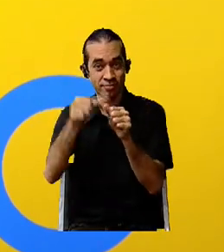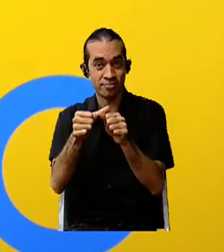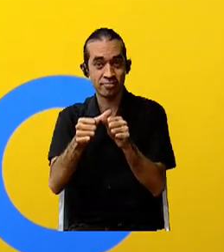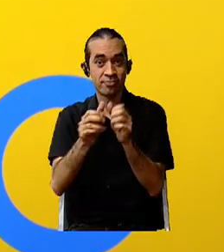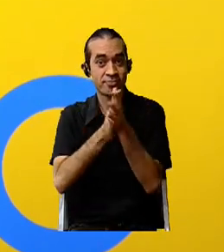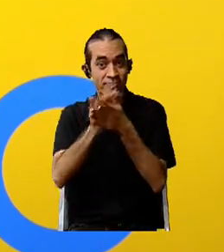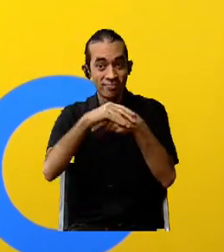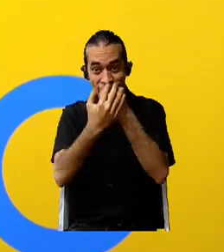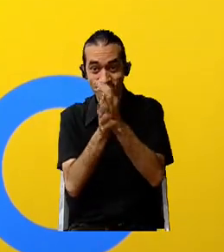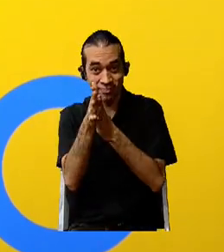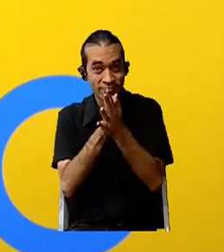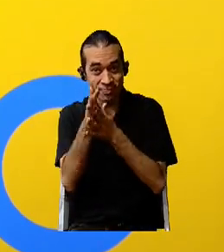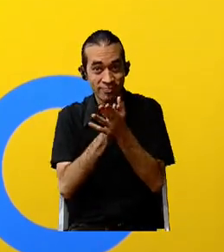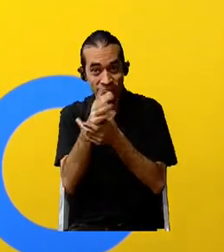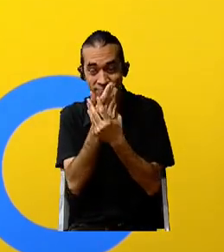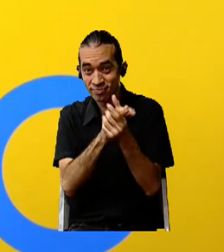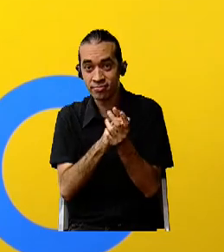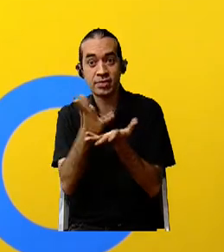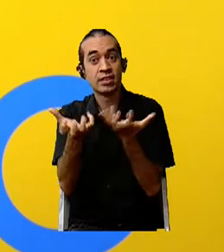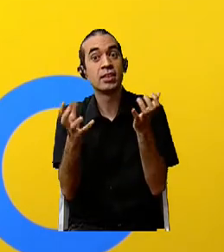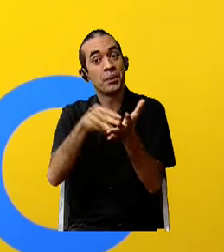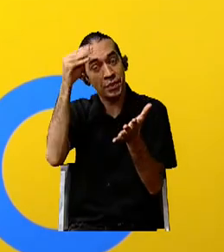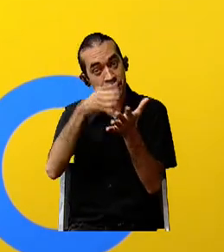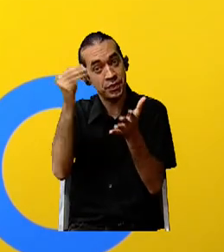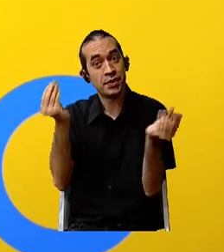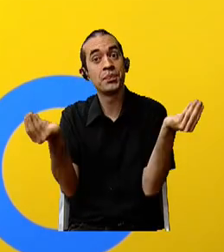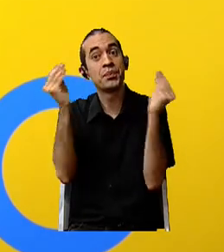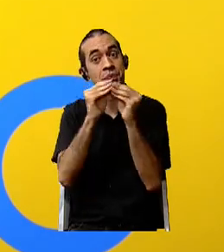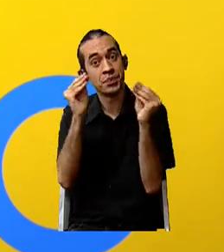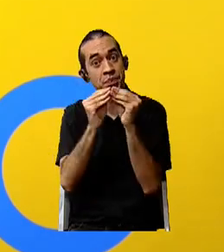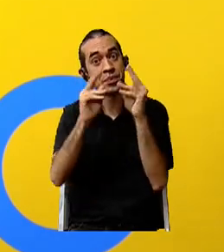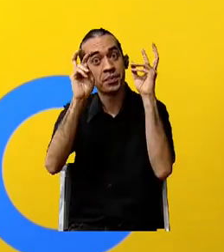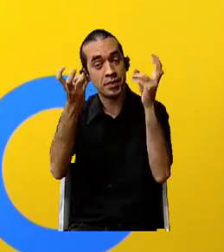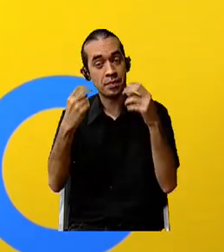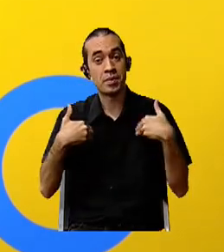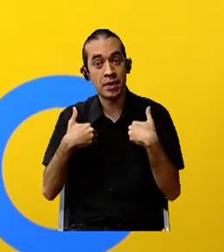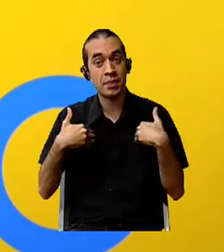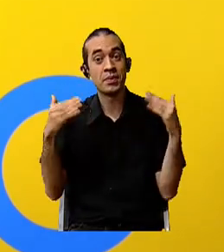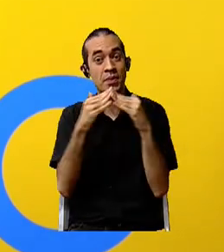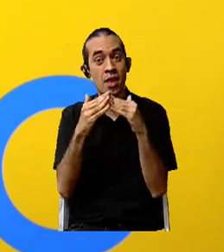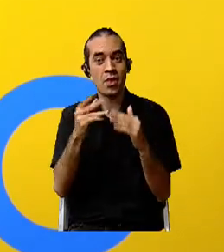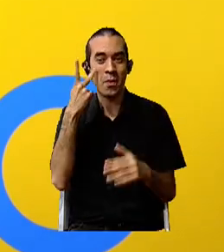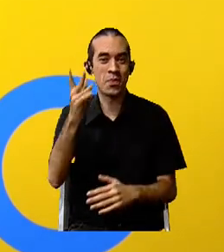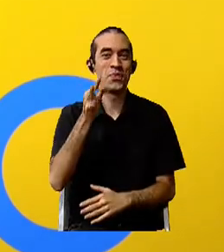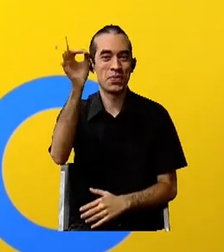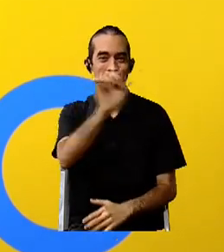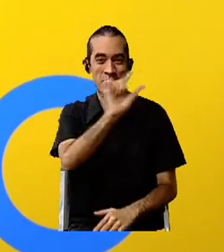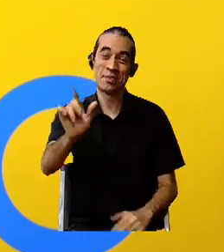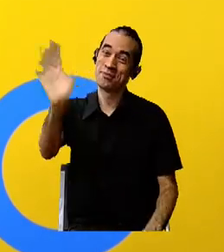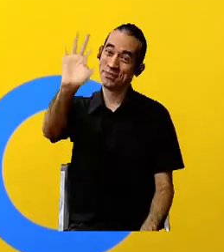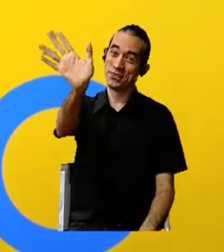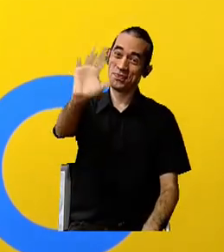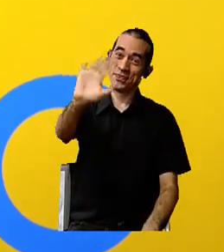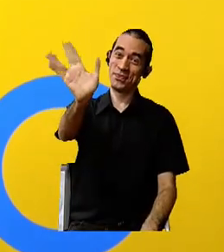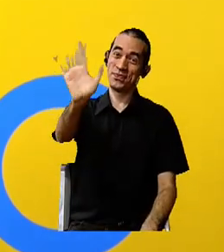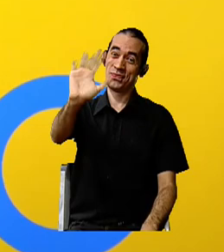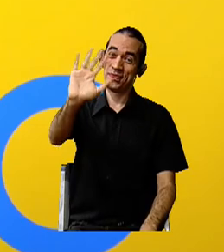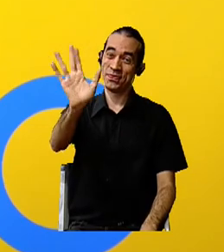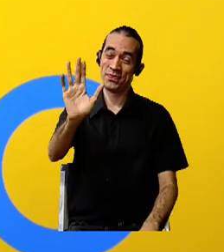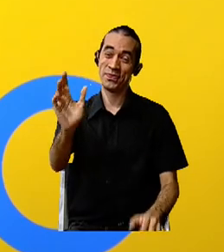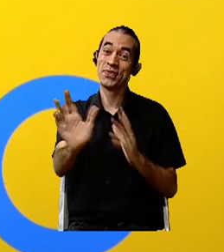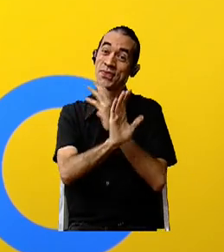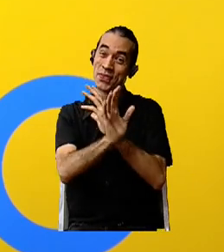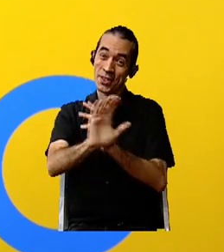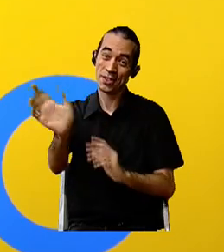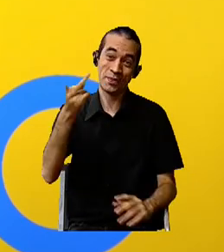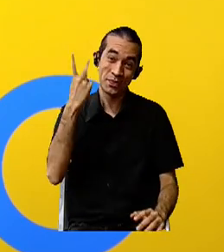your hands, and if you want to learn more about pets, see you next week. Goodbye, take care, see